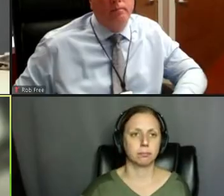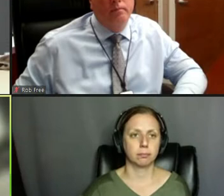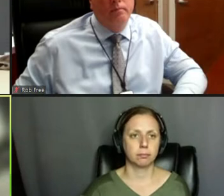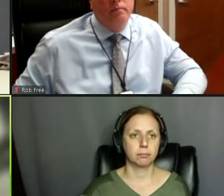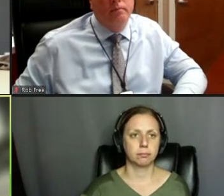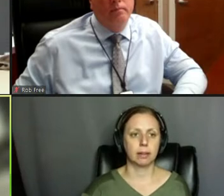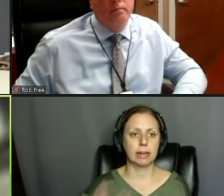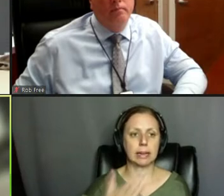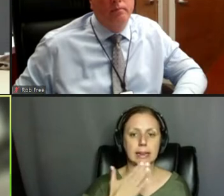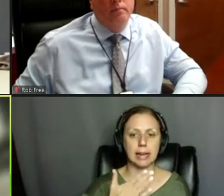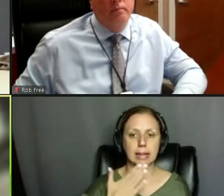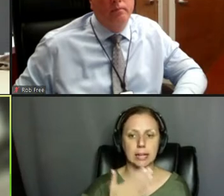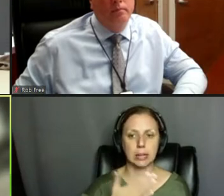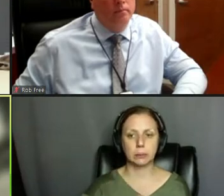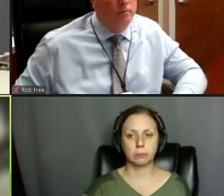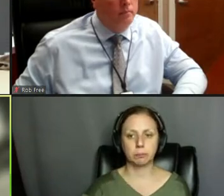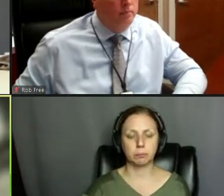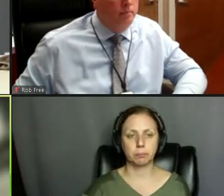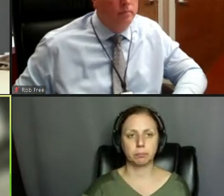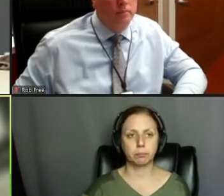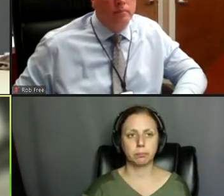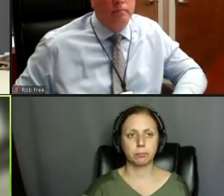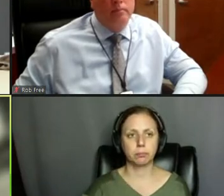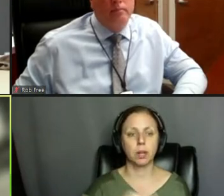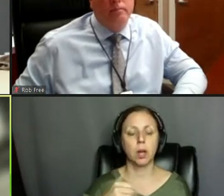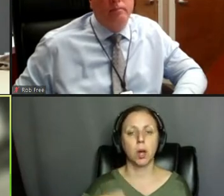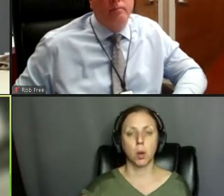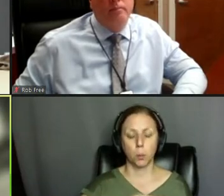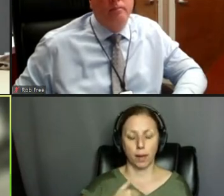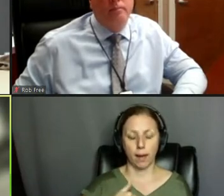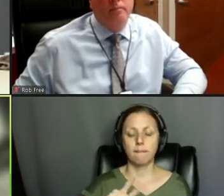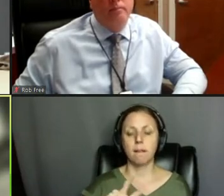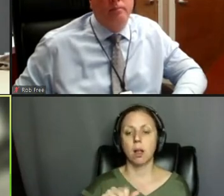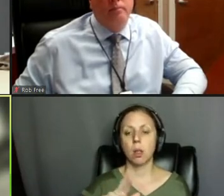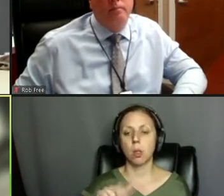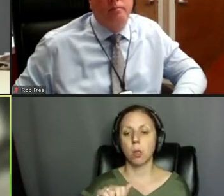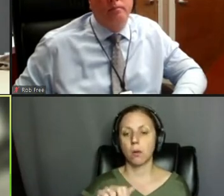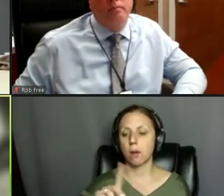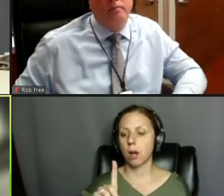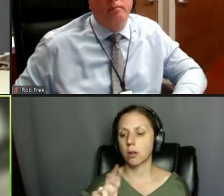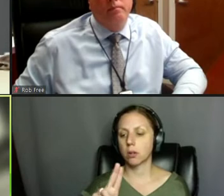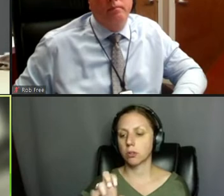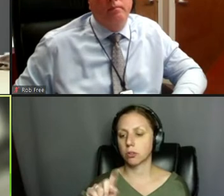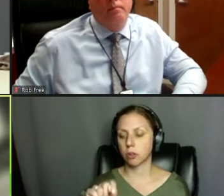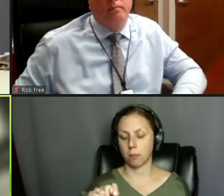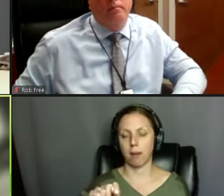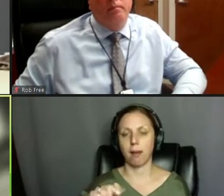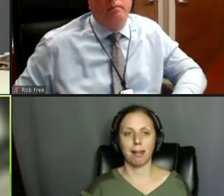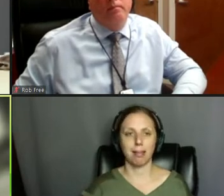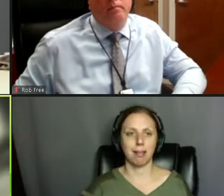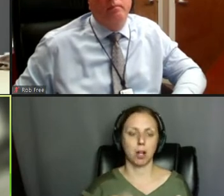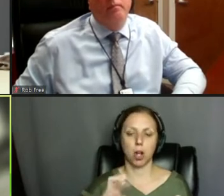Thank you. So next we're gonna have Laura Dermott, followed by Charlton D'Souza.